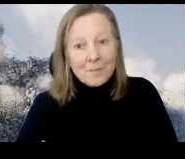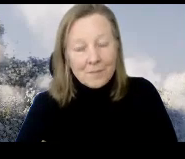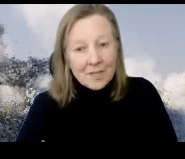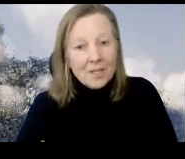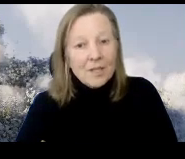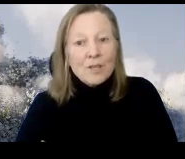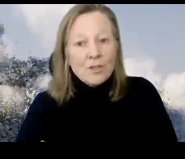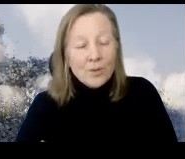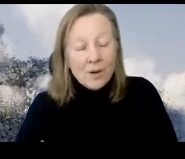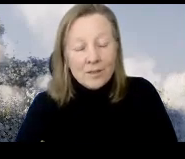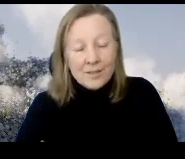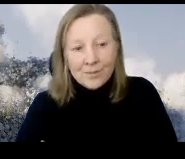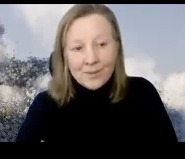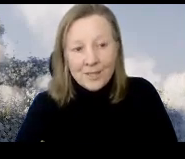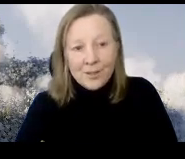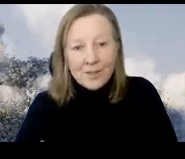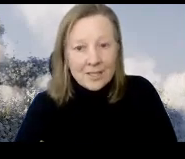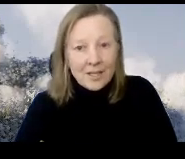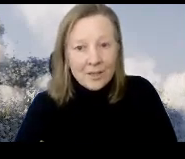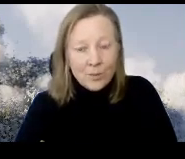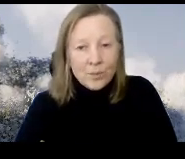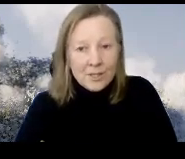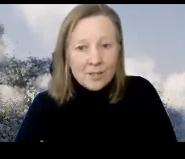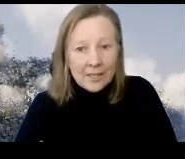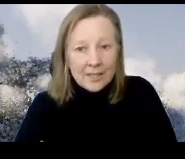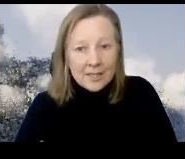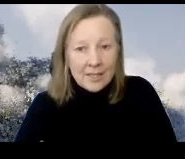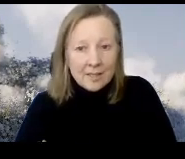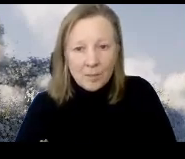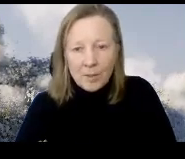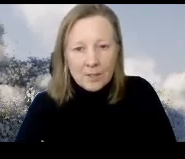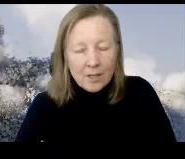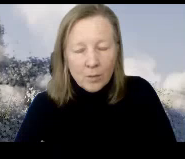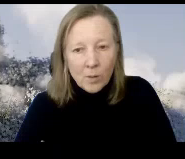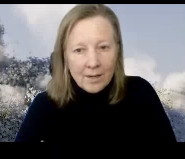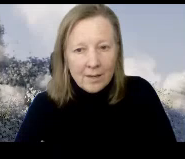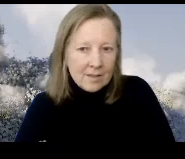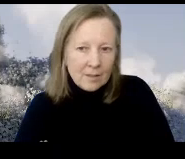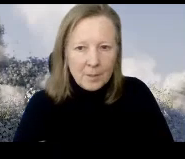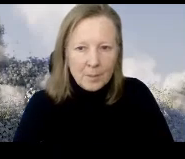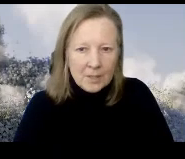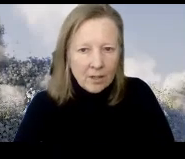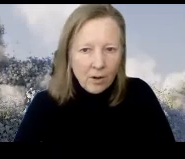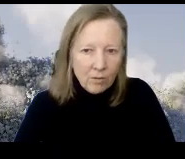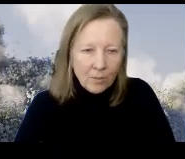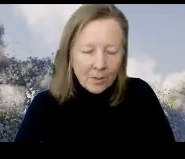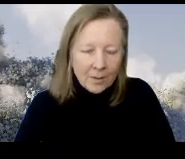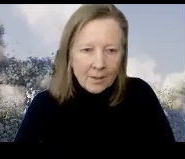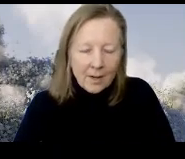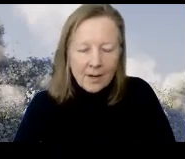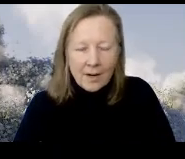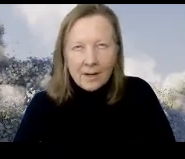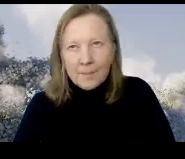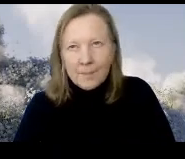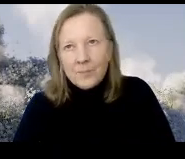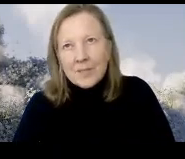course? So they're all different. You can decide which ones you'd like to take. Some people take one and some people take all